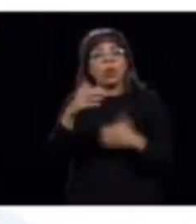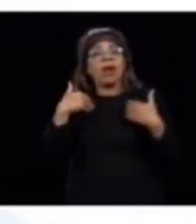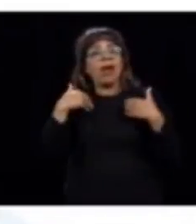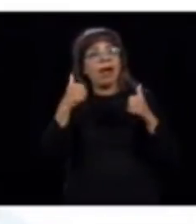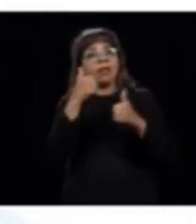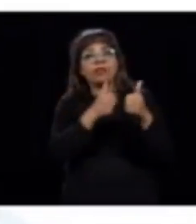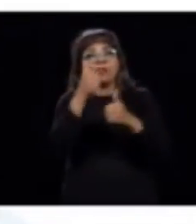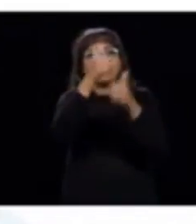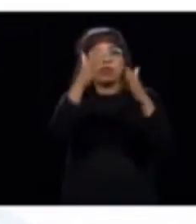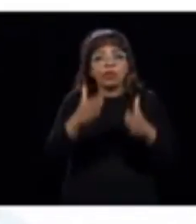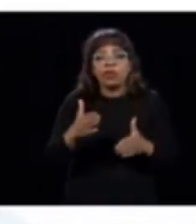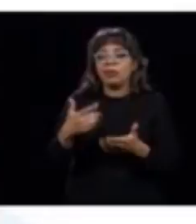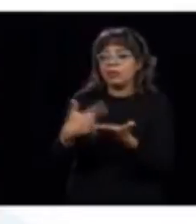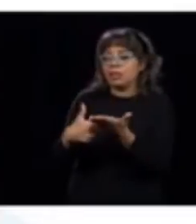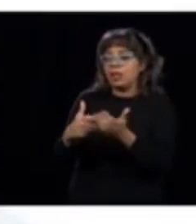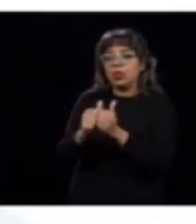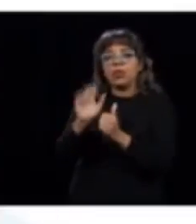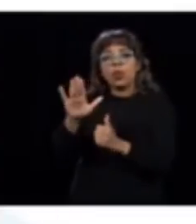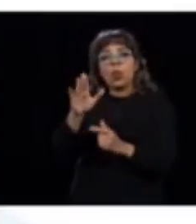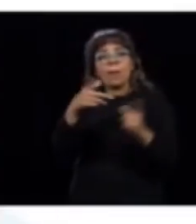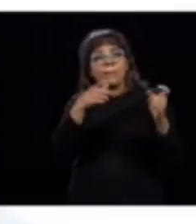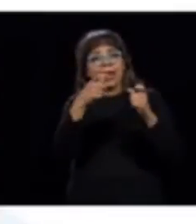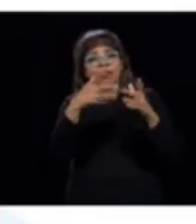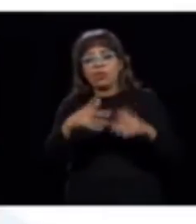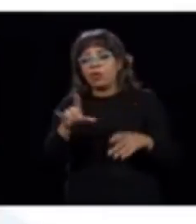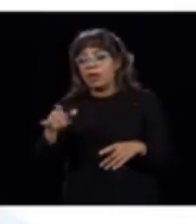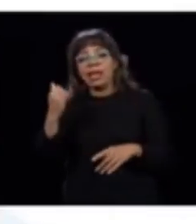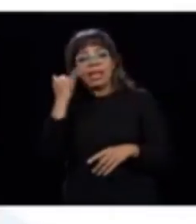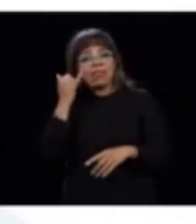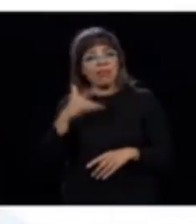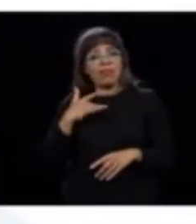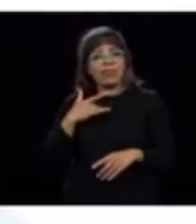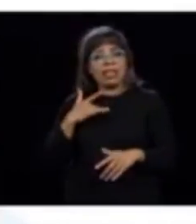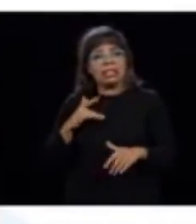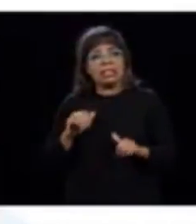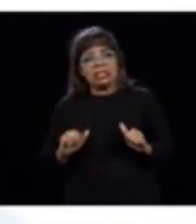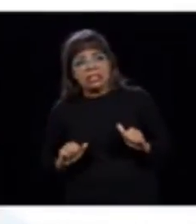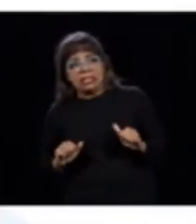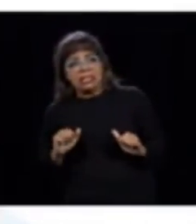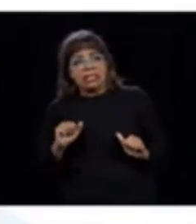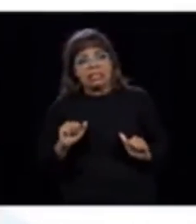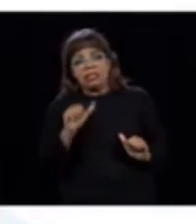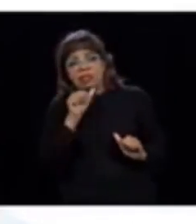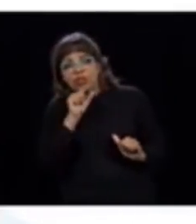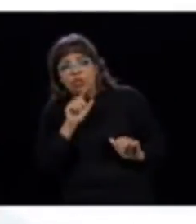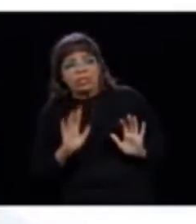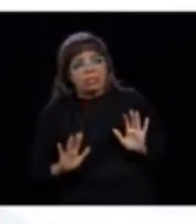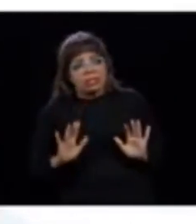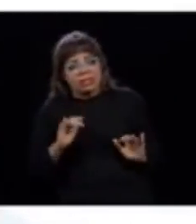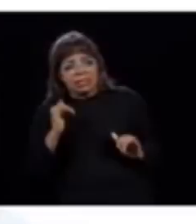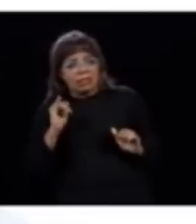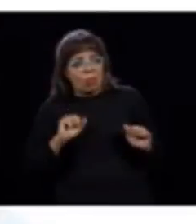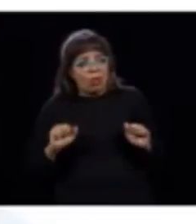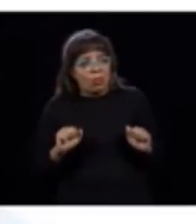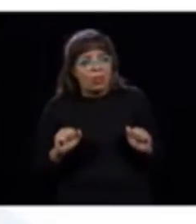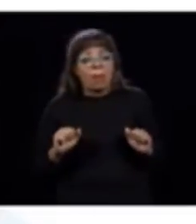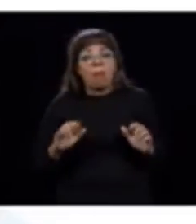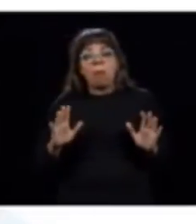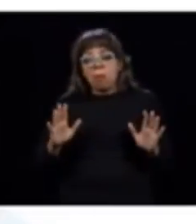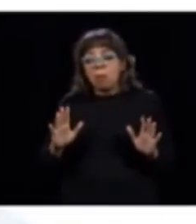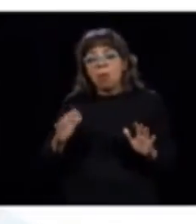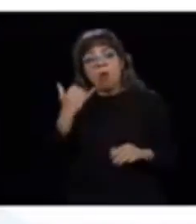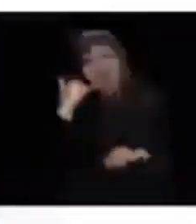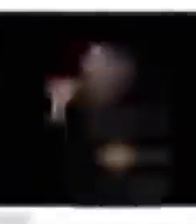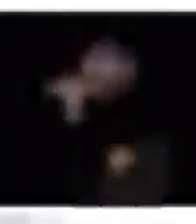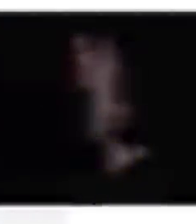if there is something that is creating anxiety and if possible come back to